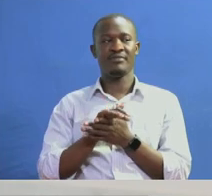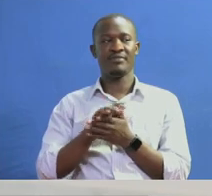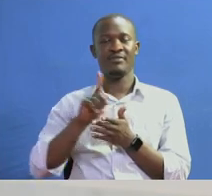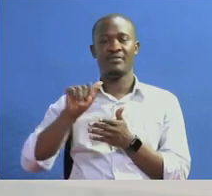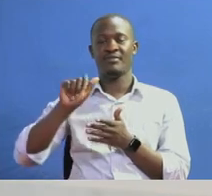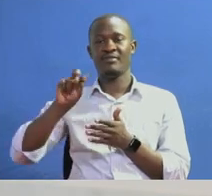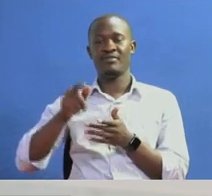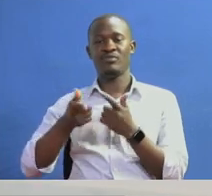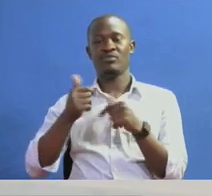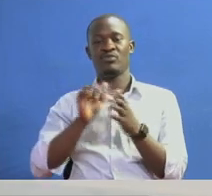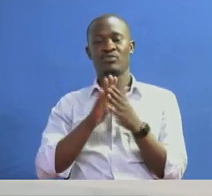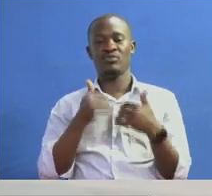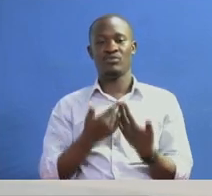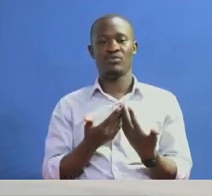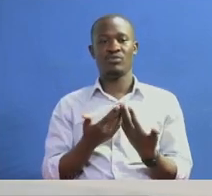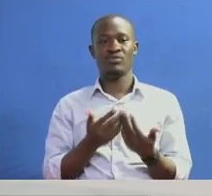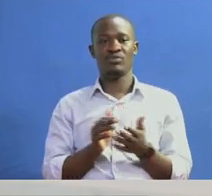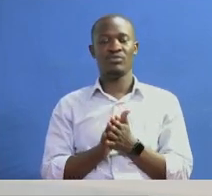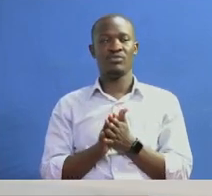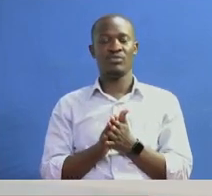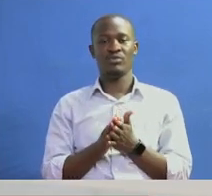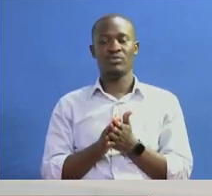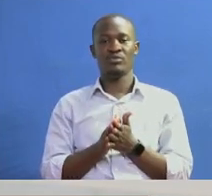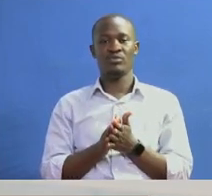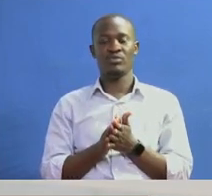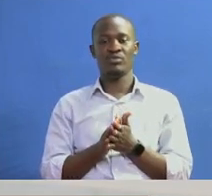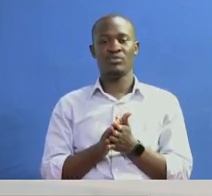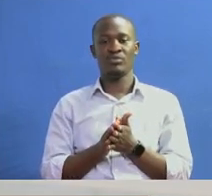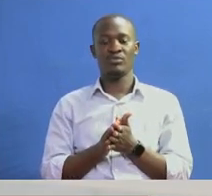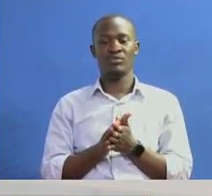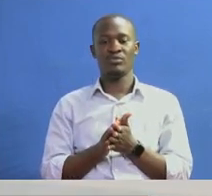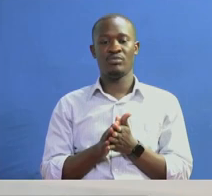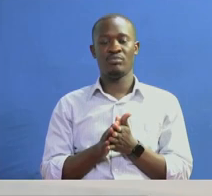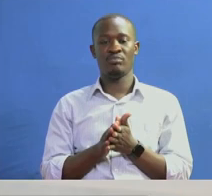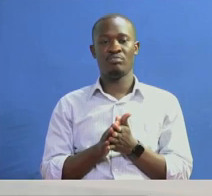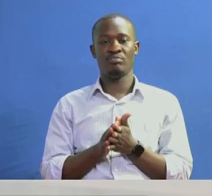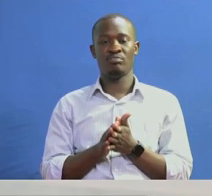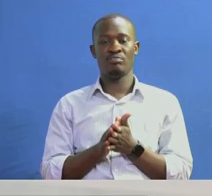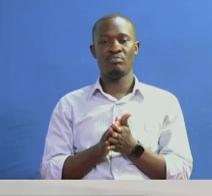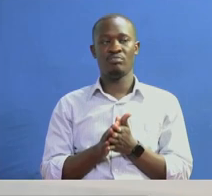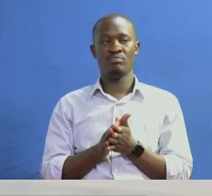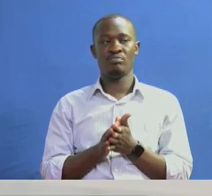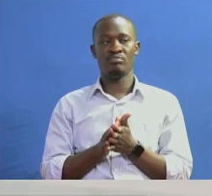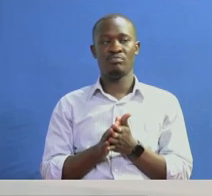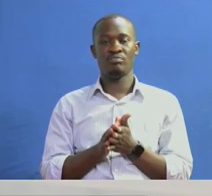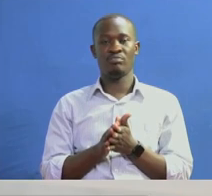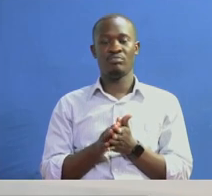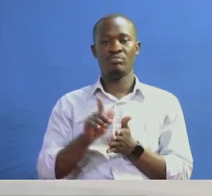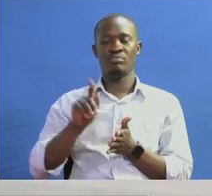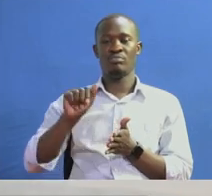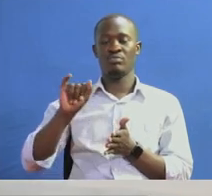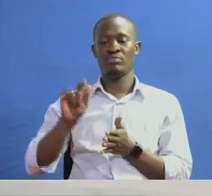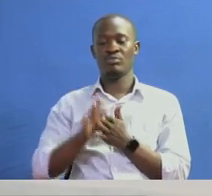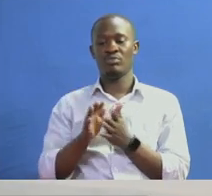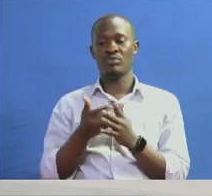All right, we will come back to her later. You're there? All right, glad to have you here. That's it. Valentine, okay. Kaikai,